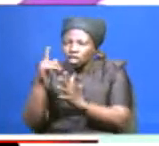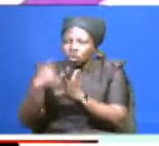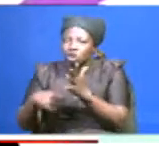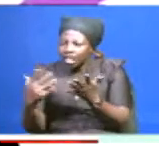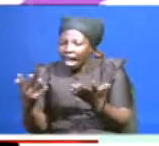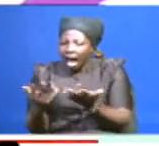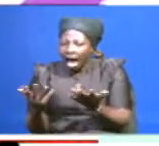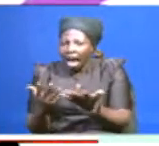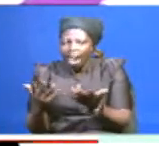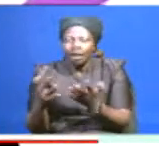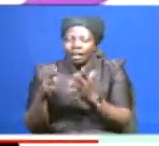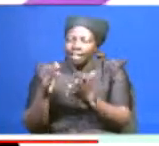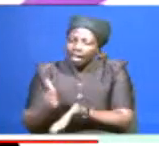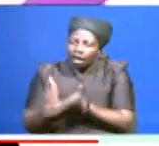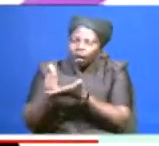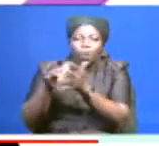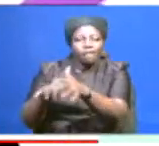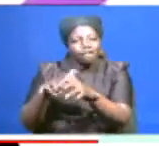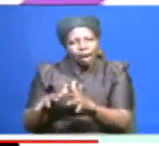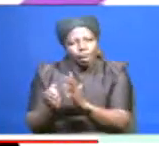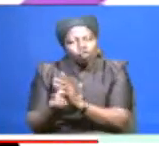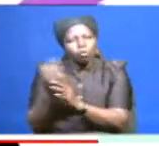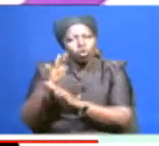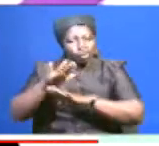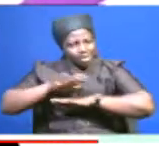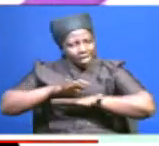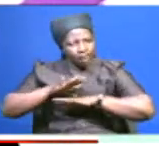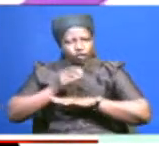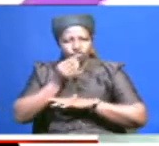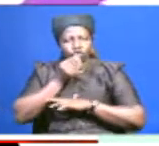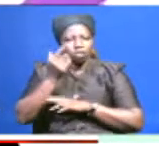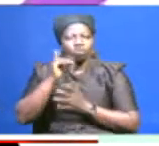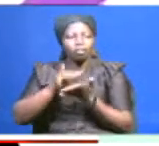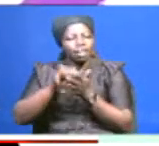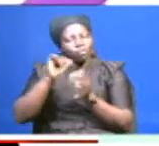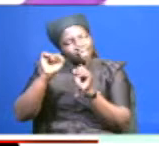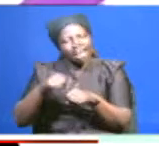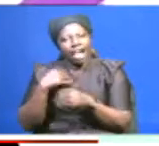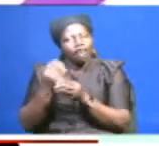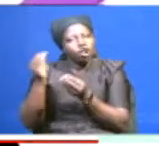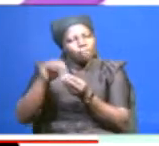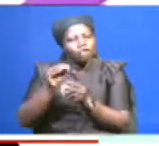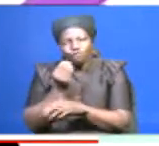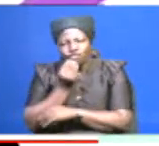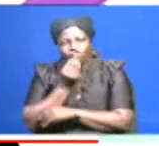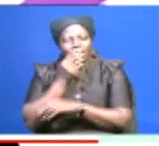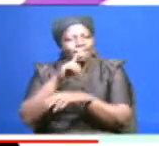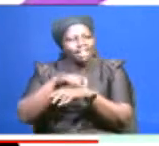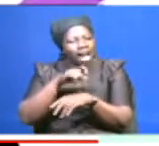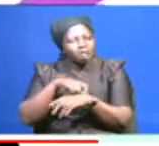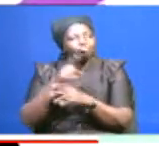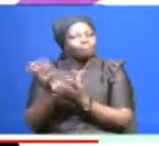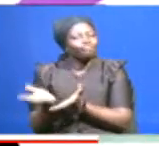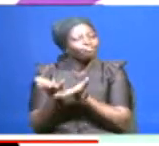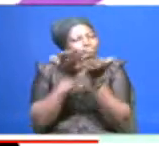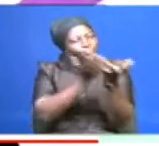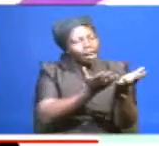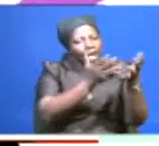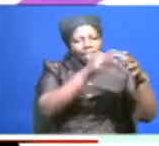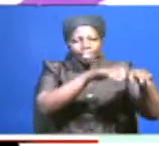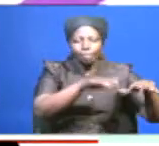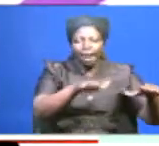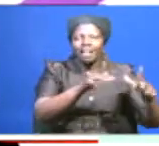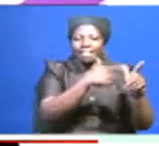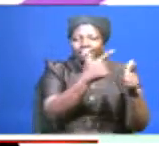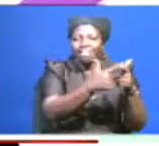shambani azalishe chakula ya kutosha, ndio chakula ikue kingi, ikifika pale sokoni iwe